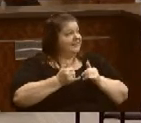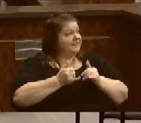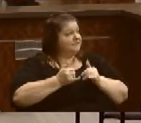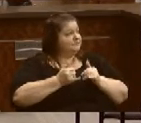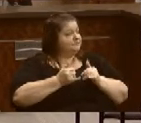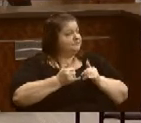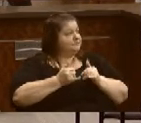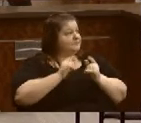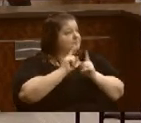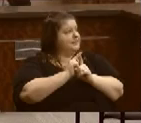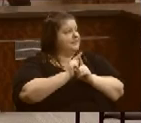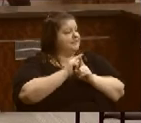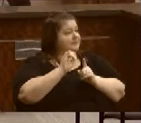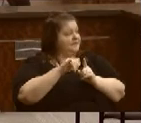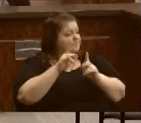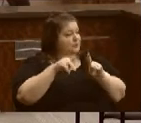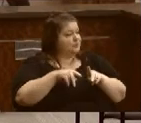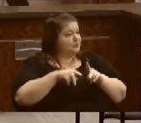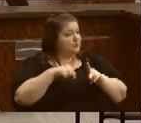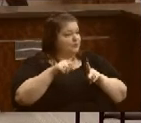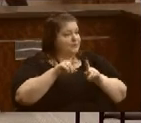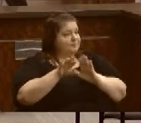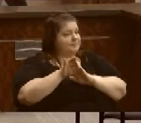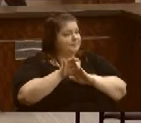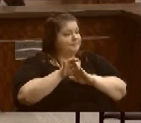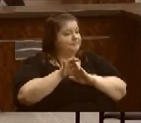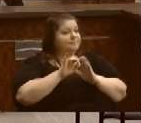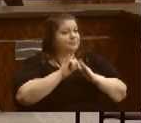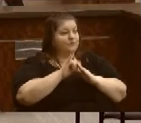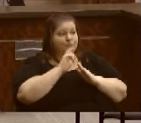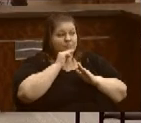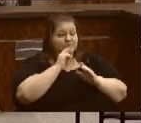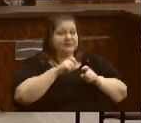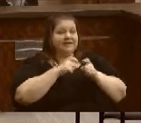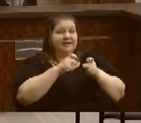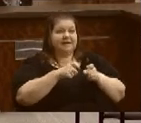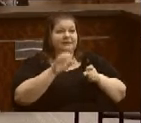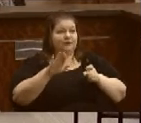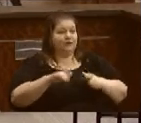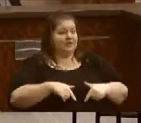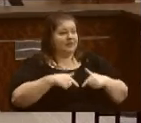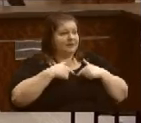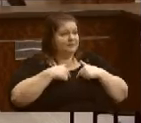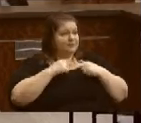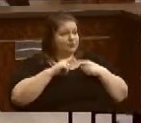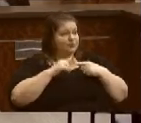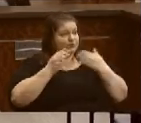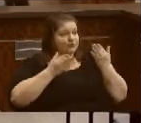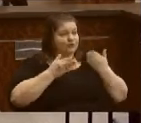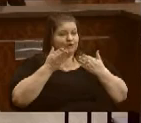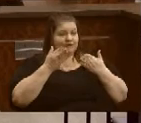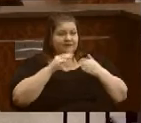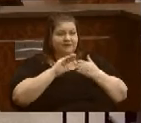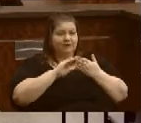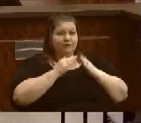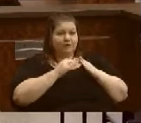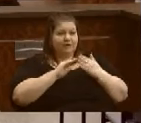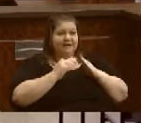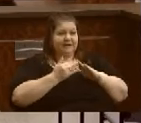meet the person who dedicated their life to serve the community of